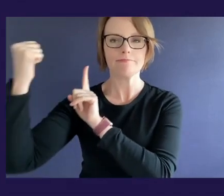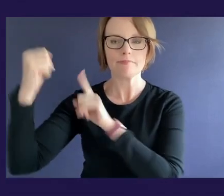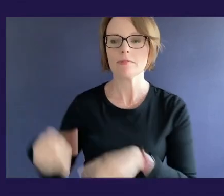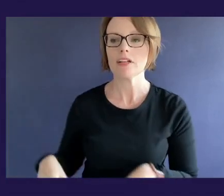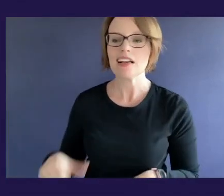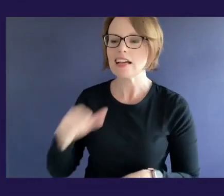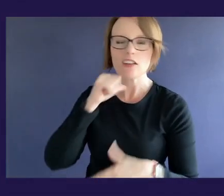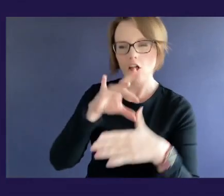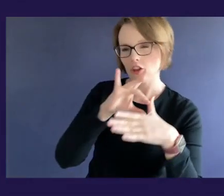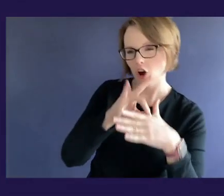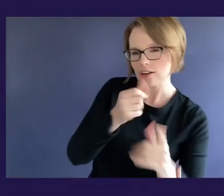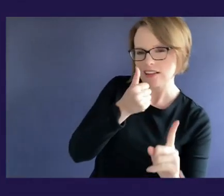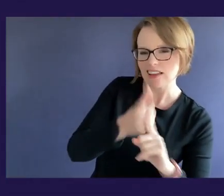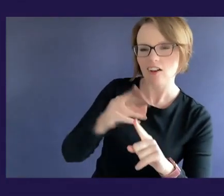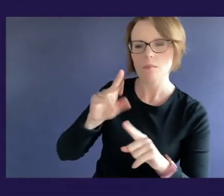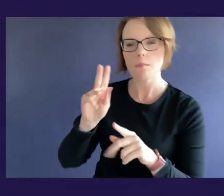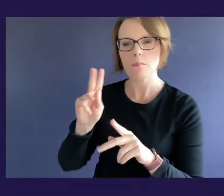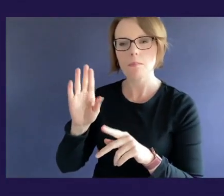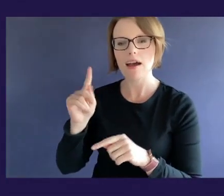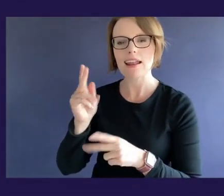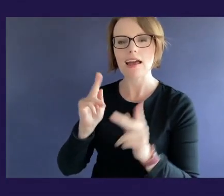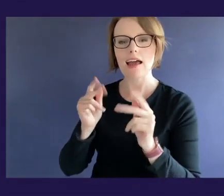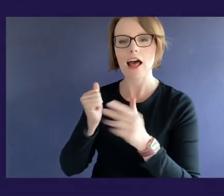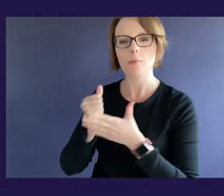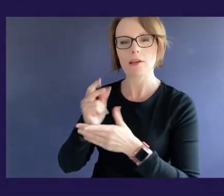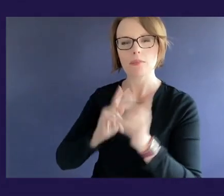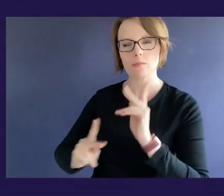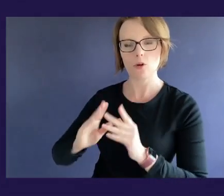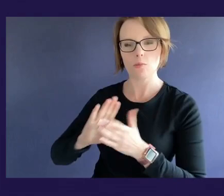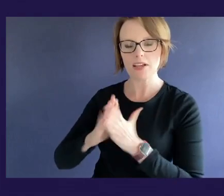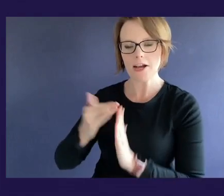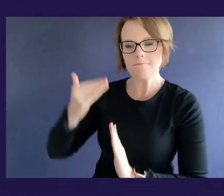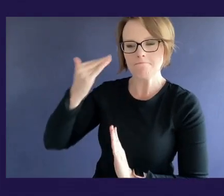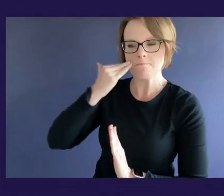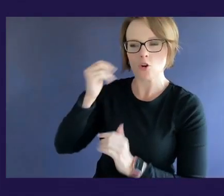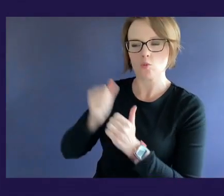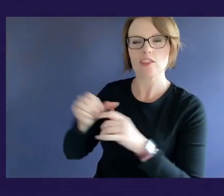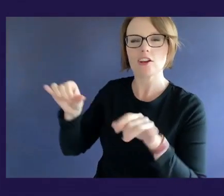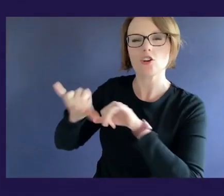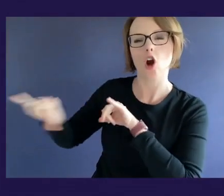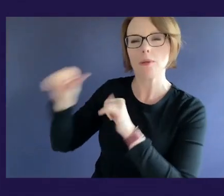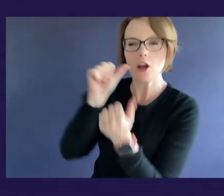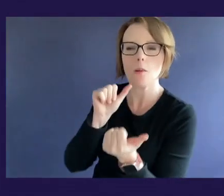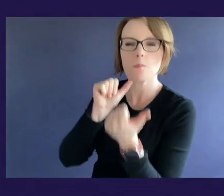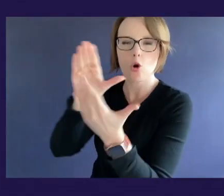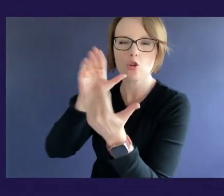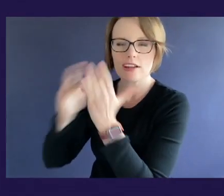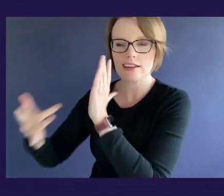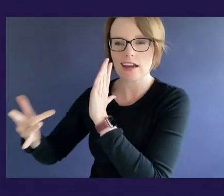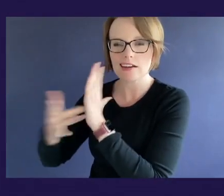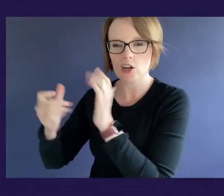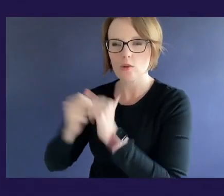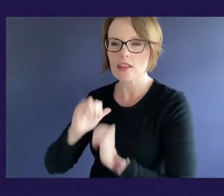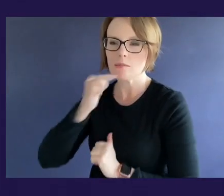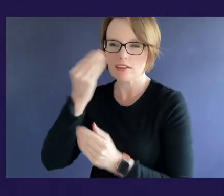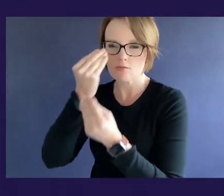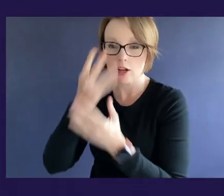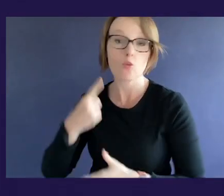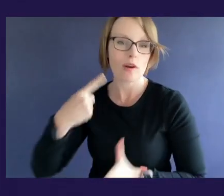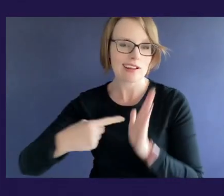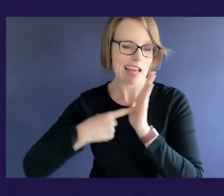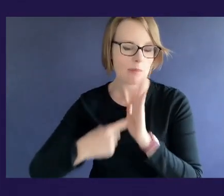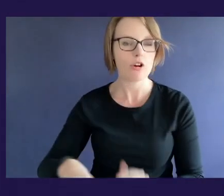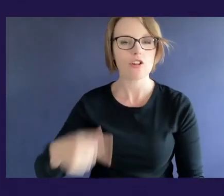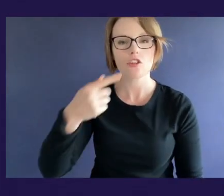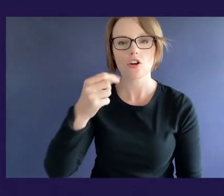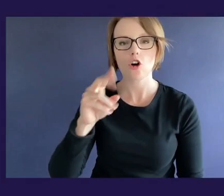manipulative tactics that are used in mis and disinformation campaigns. And an example of this is the Go Viral game, which was created